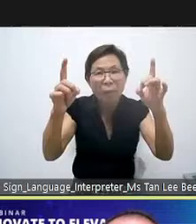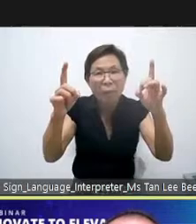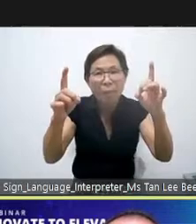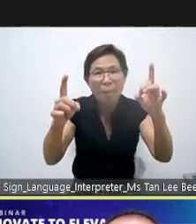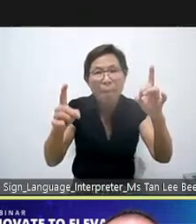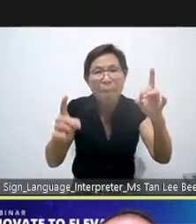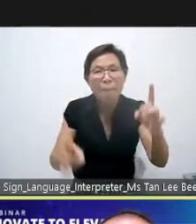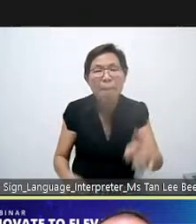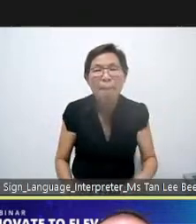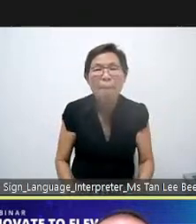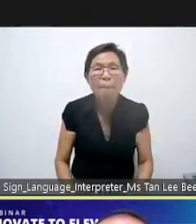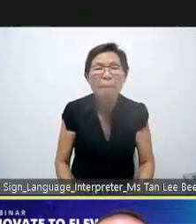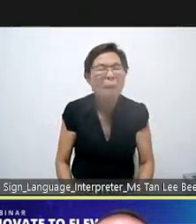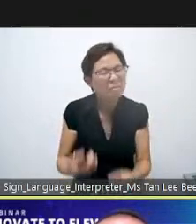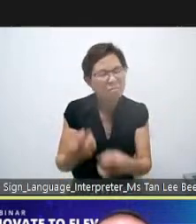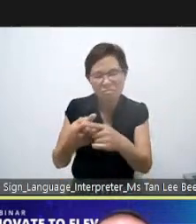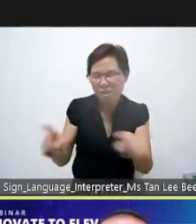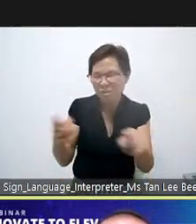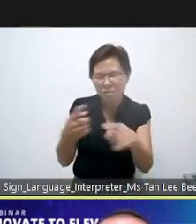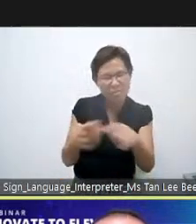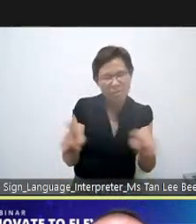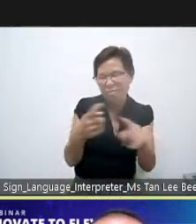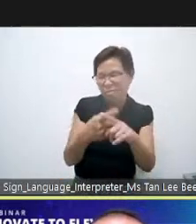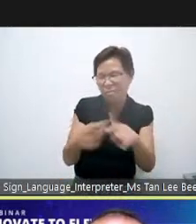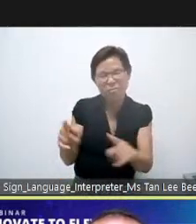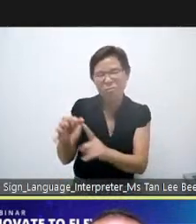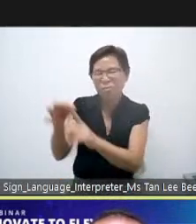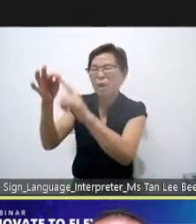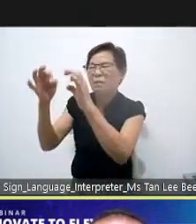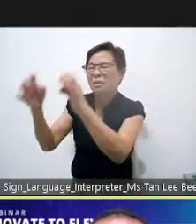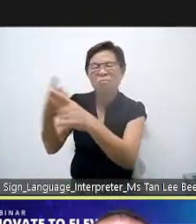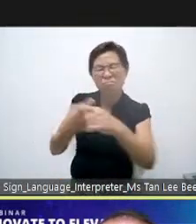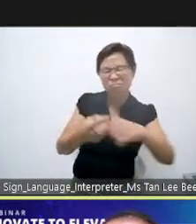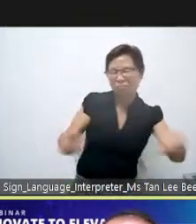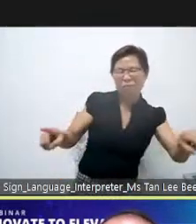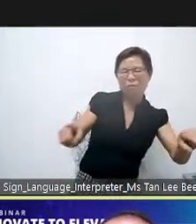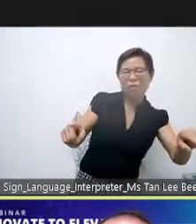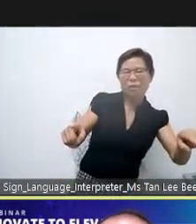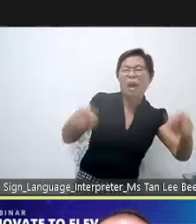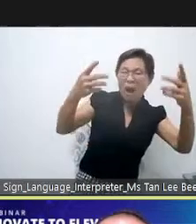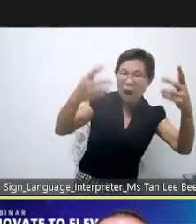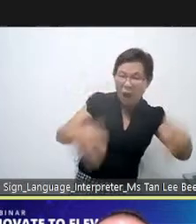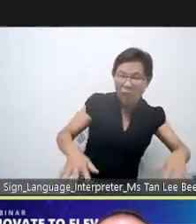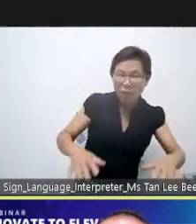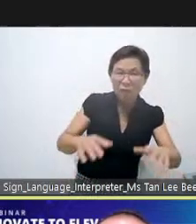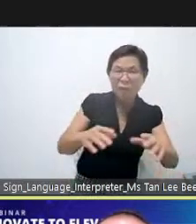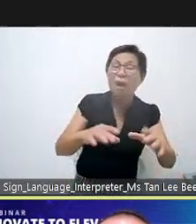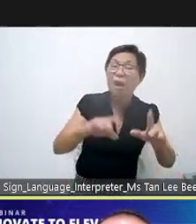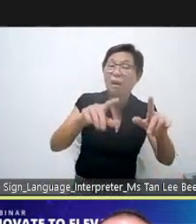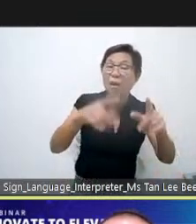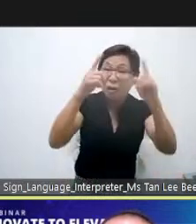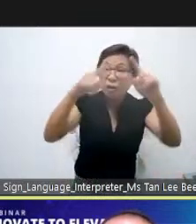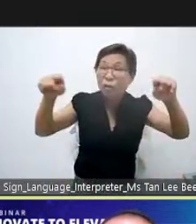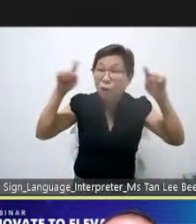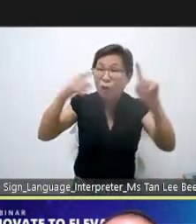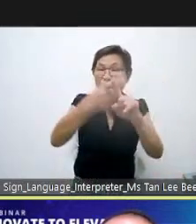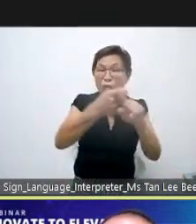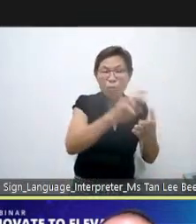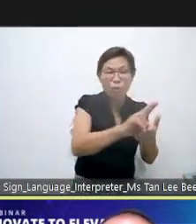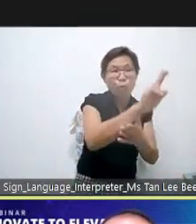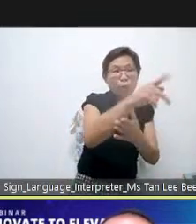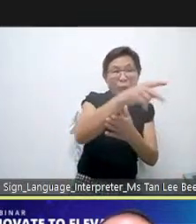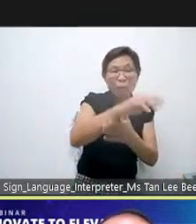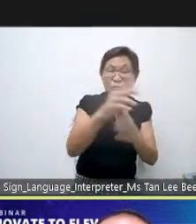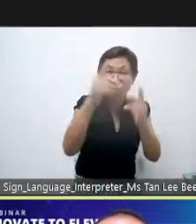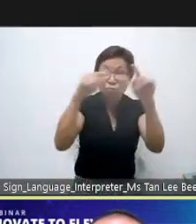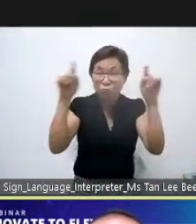far from special education. After graduating from university, I